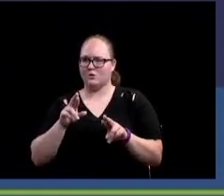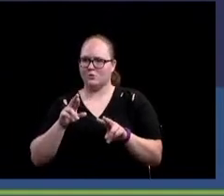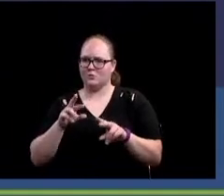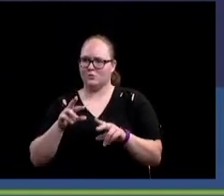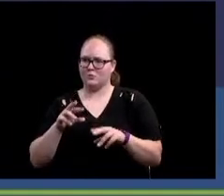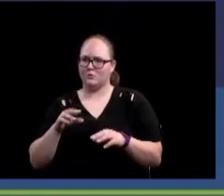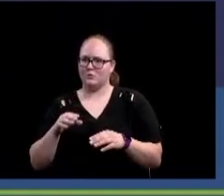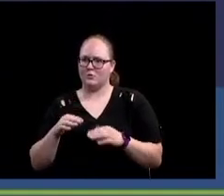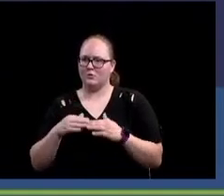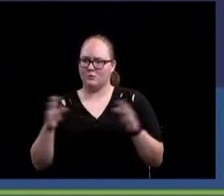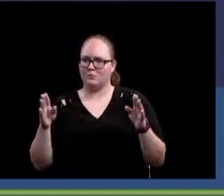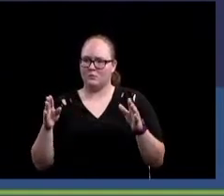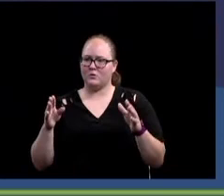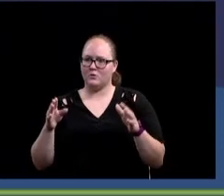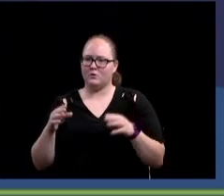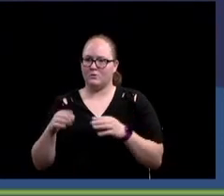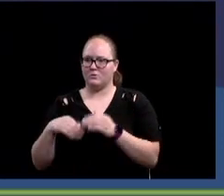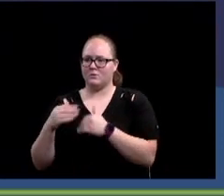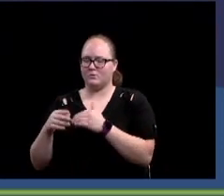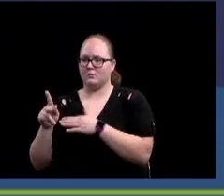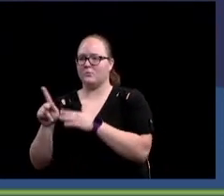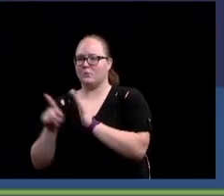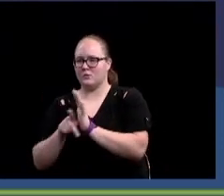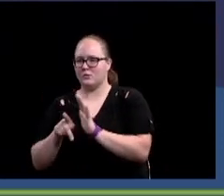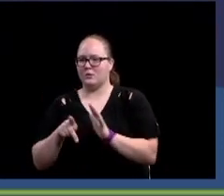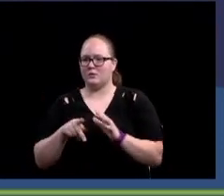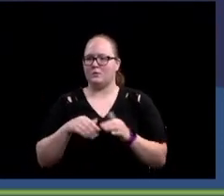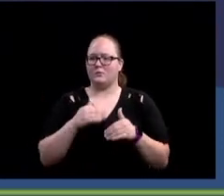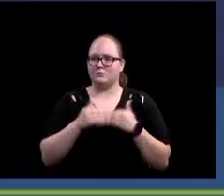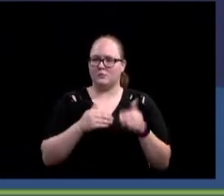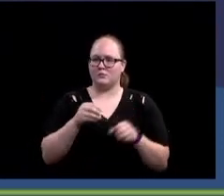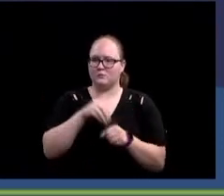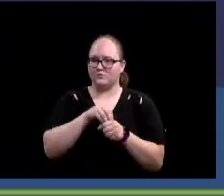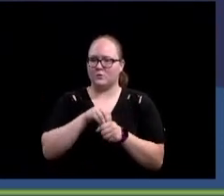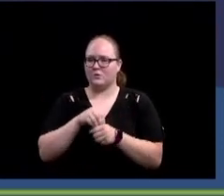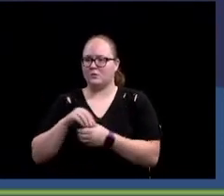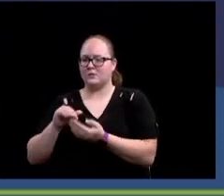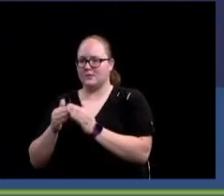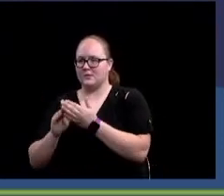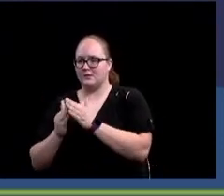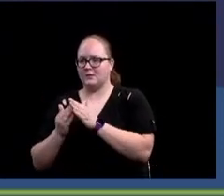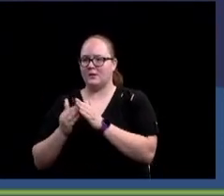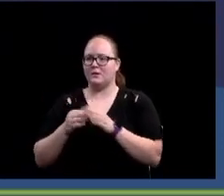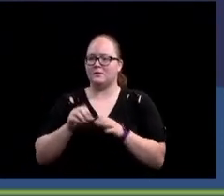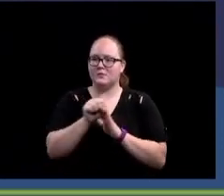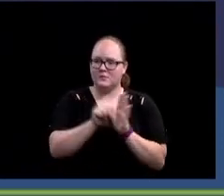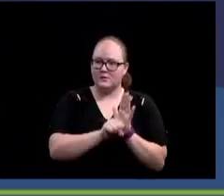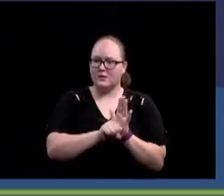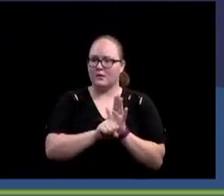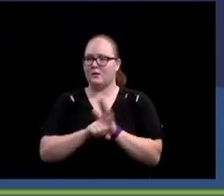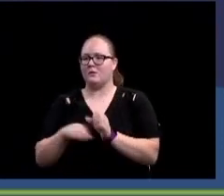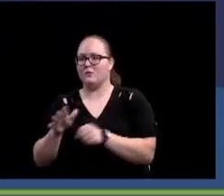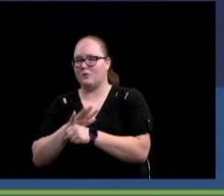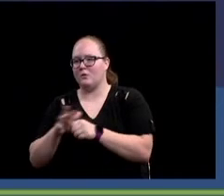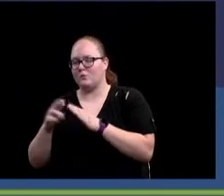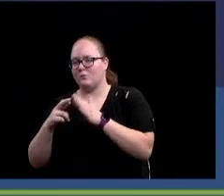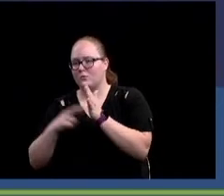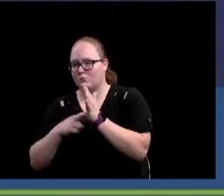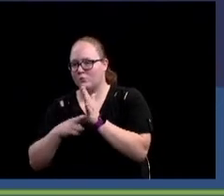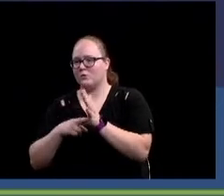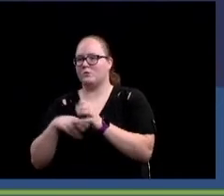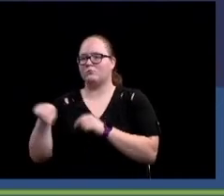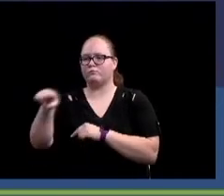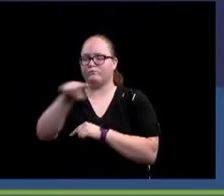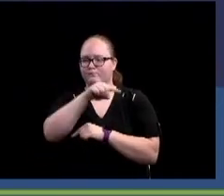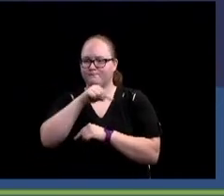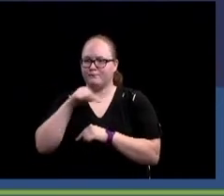city policy, state or federal statutes, local rules established by the Civil Service Commission, or the negotiated meet and confer agreements with the Waco